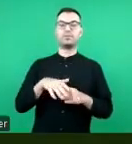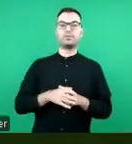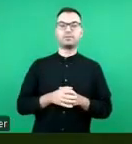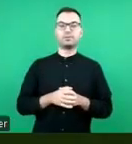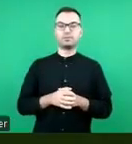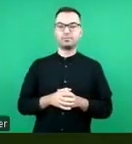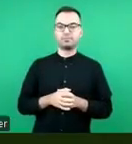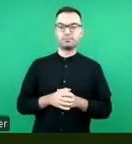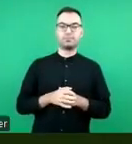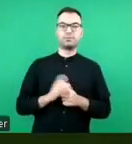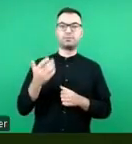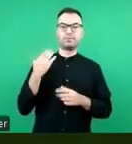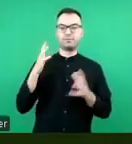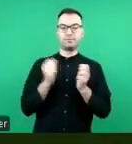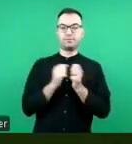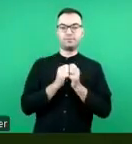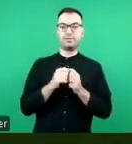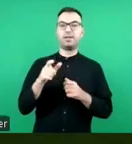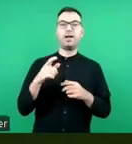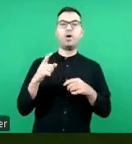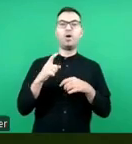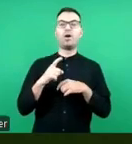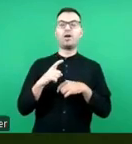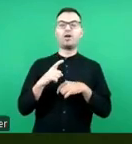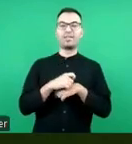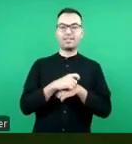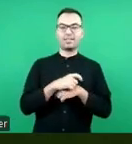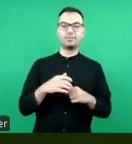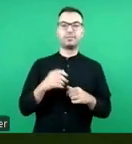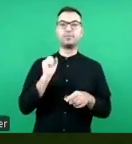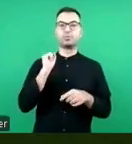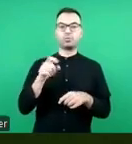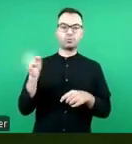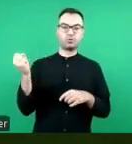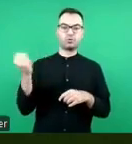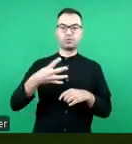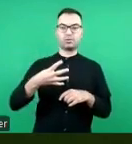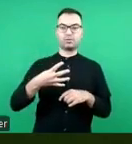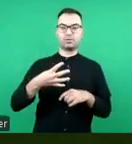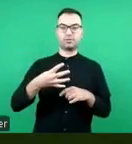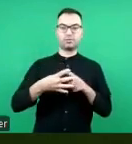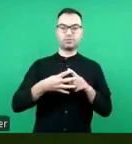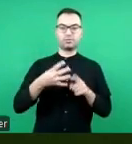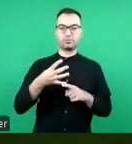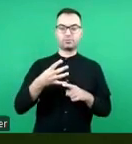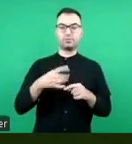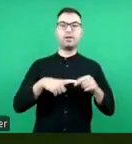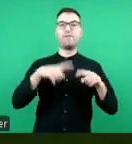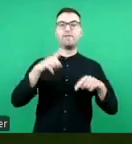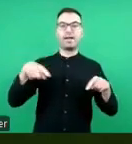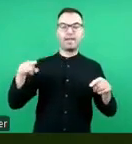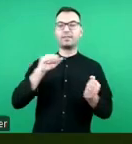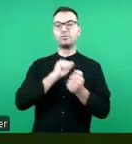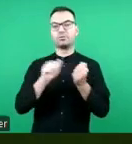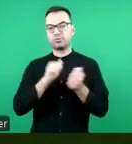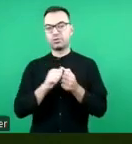recently found in the communities of sacrobacillic beetles. So they have those 4 key variables of disturbances: